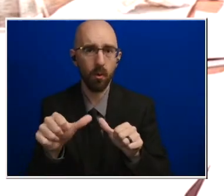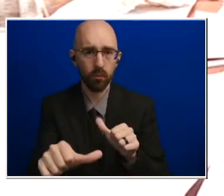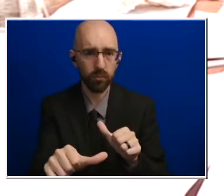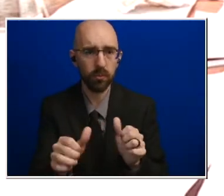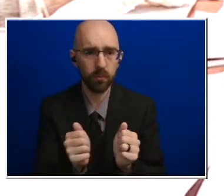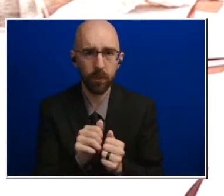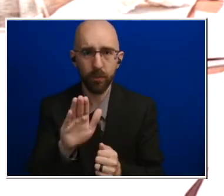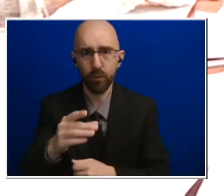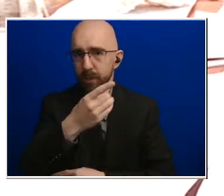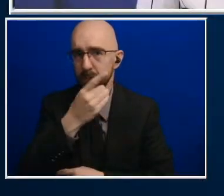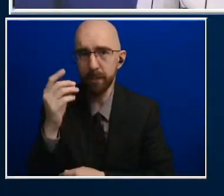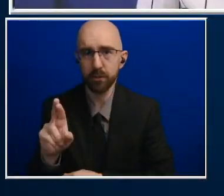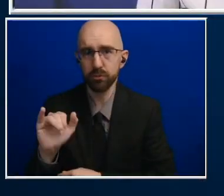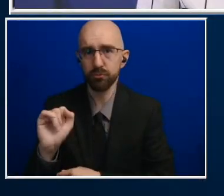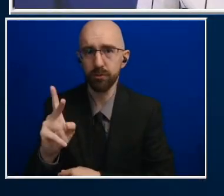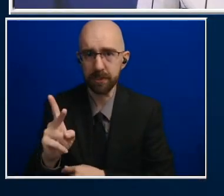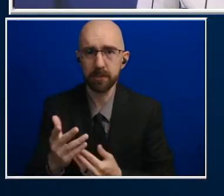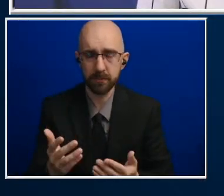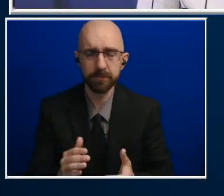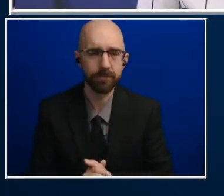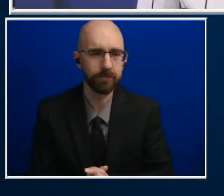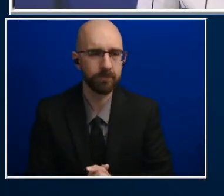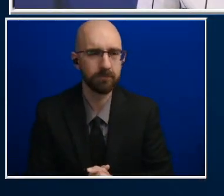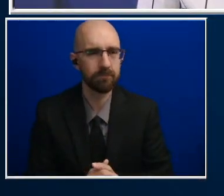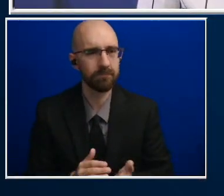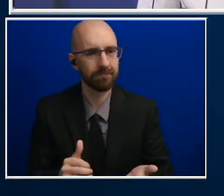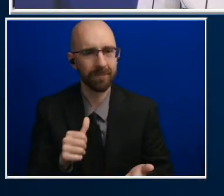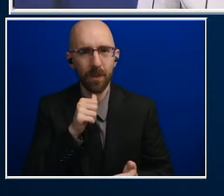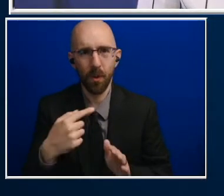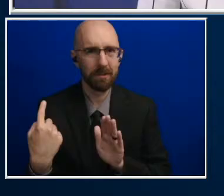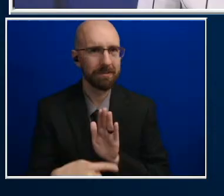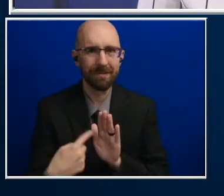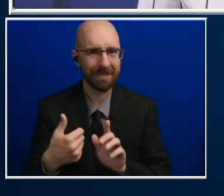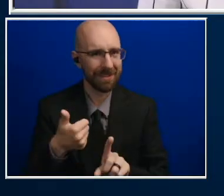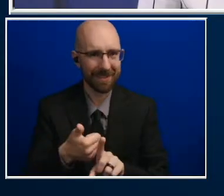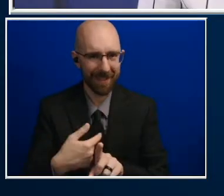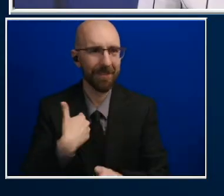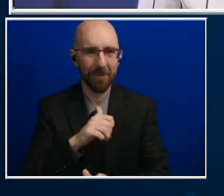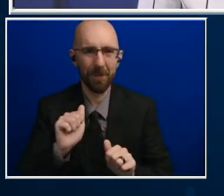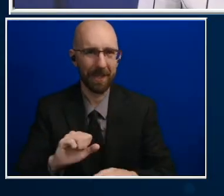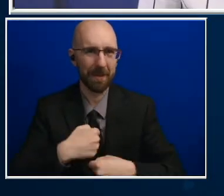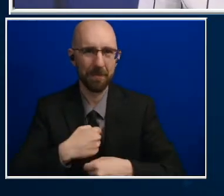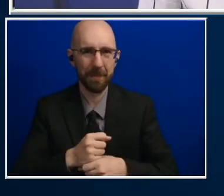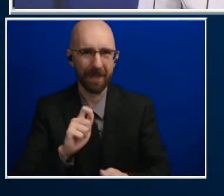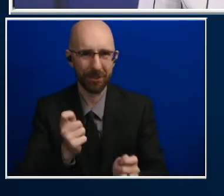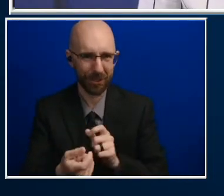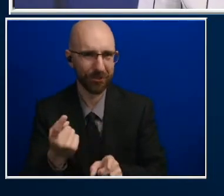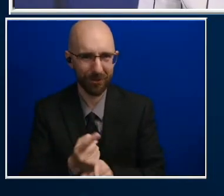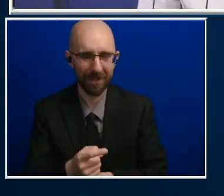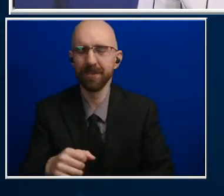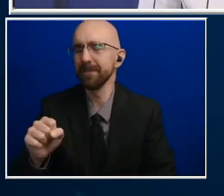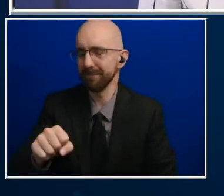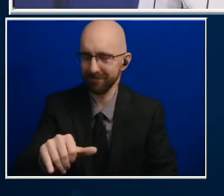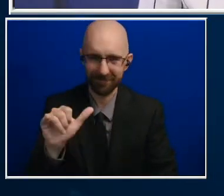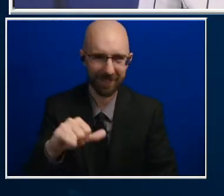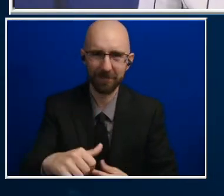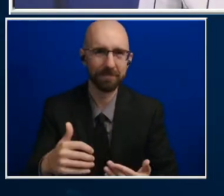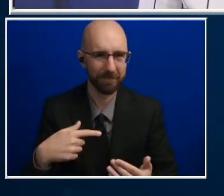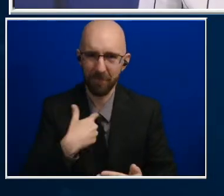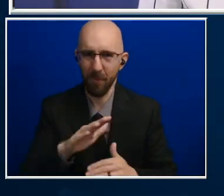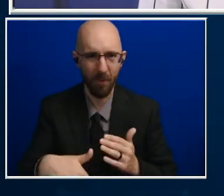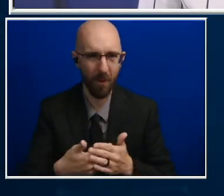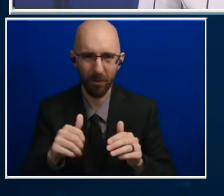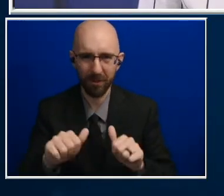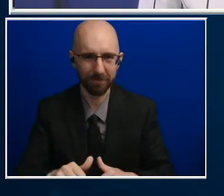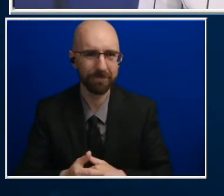dementia risk. Yeah, don't be too hard on yourself, Dr. Burns. We could all probably make some good changes, right? Yeah, we could. Yeah, for sure. Dr.